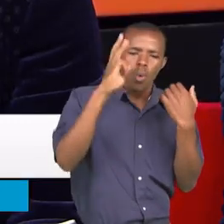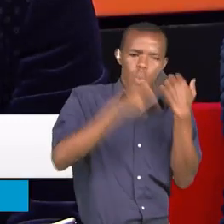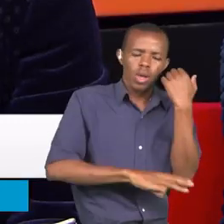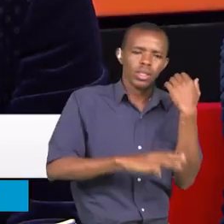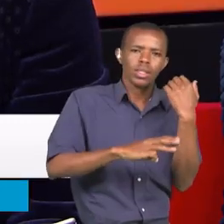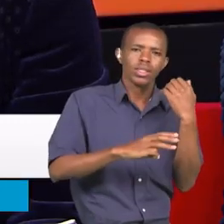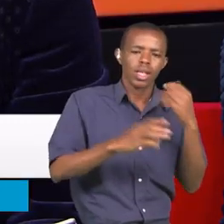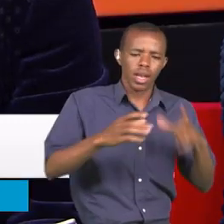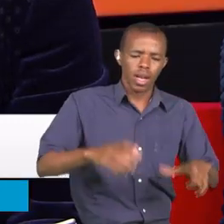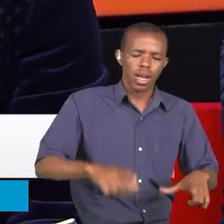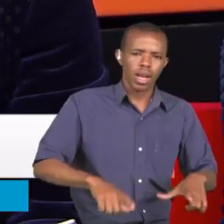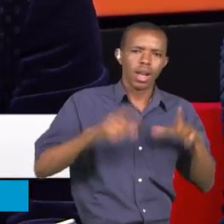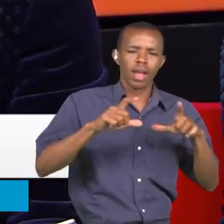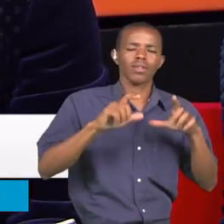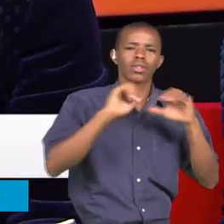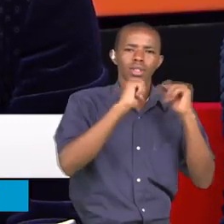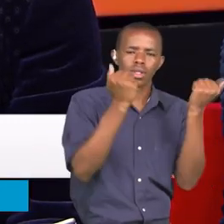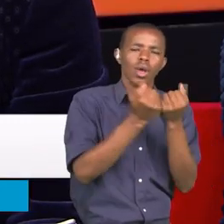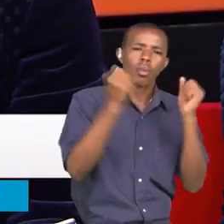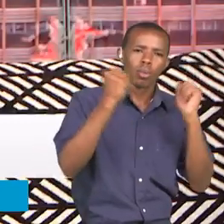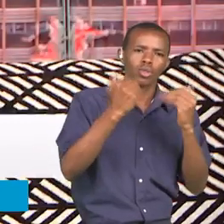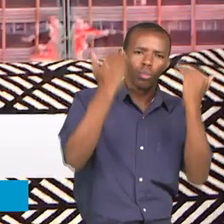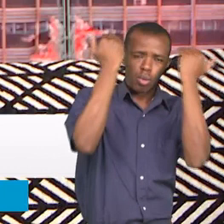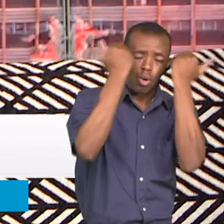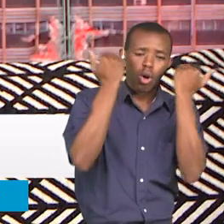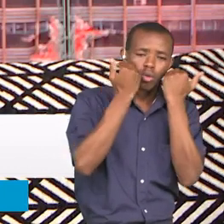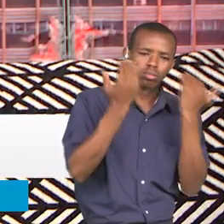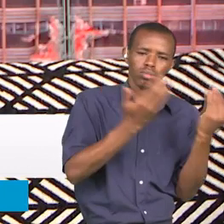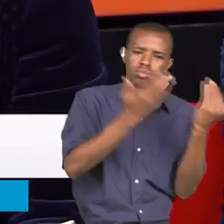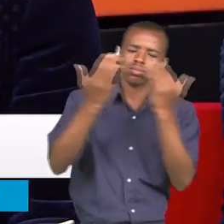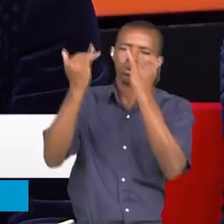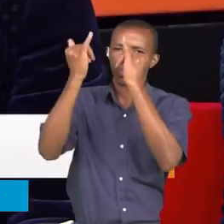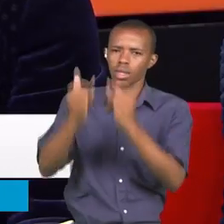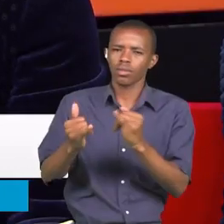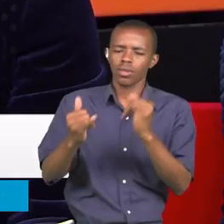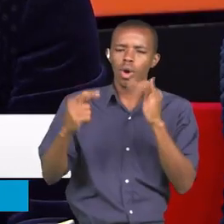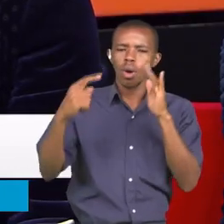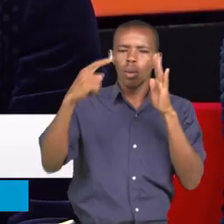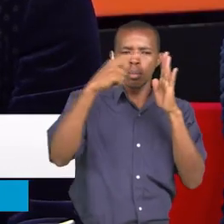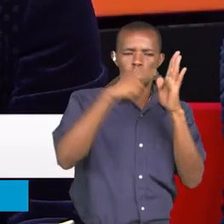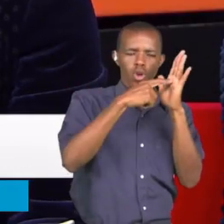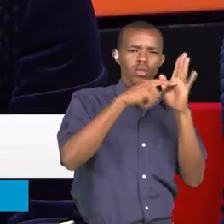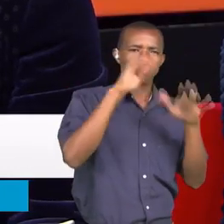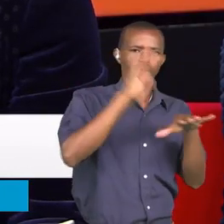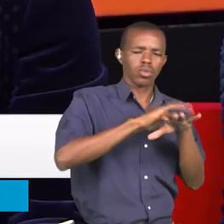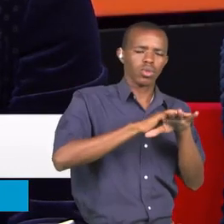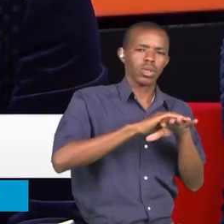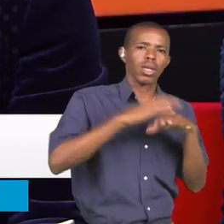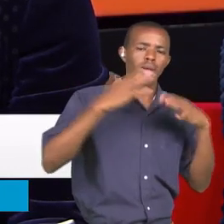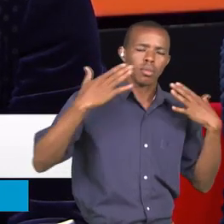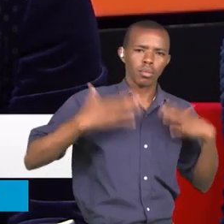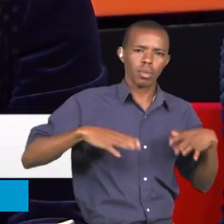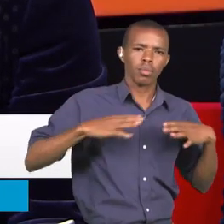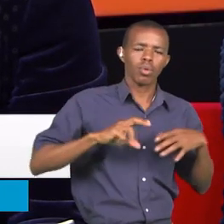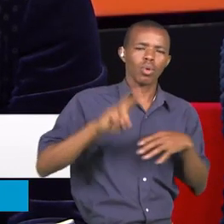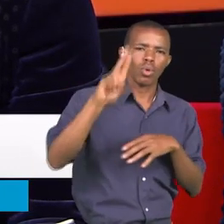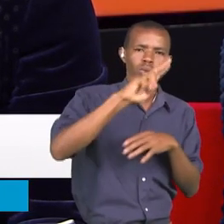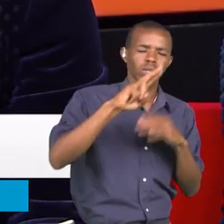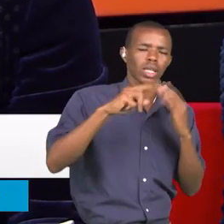society, then you have a right to sue for defamation. Although you raise a good point, that with people using